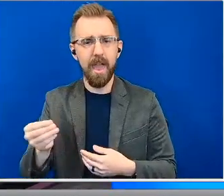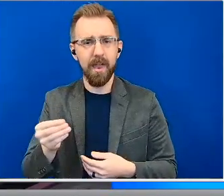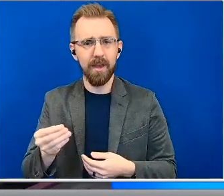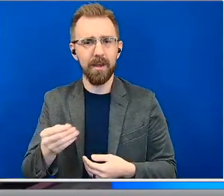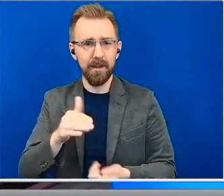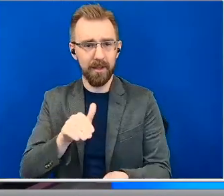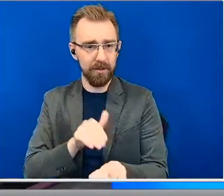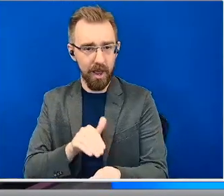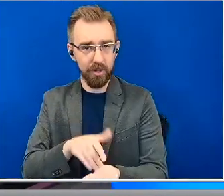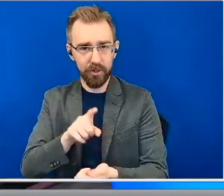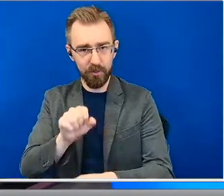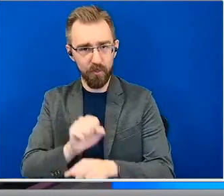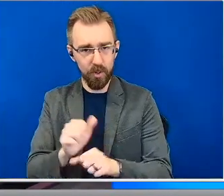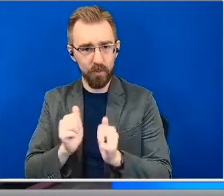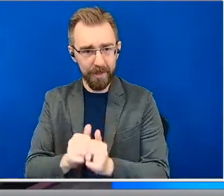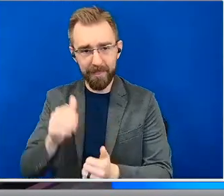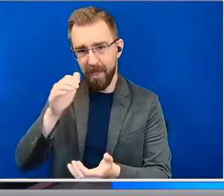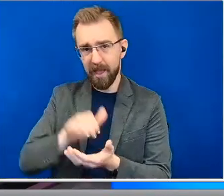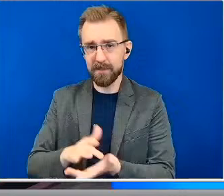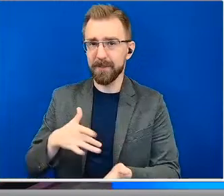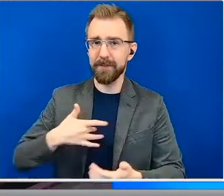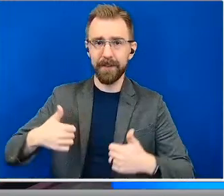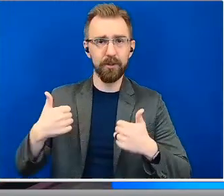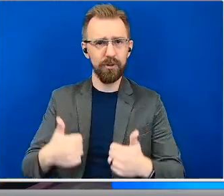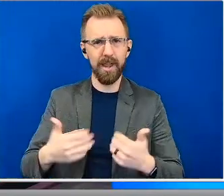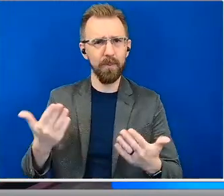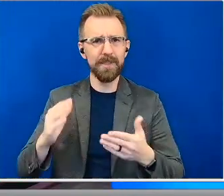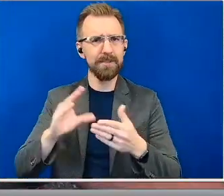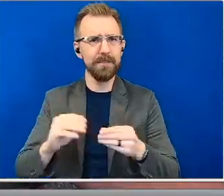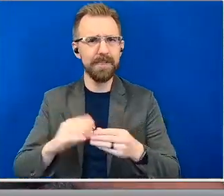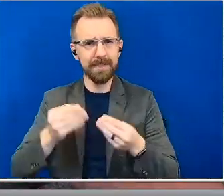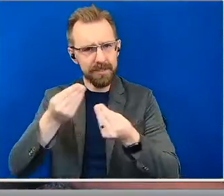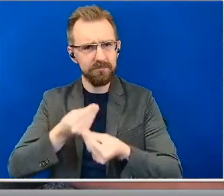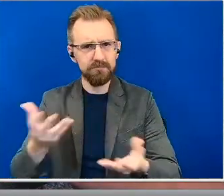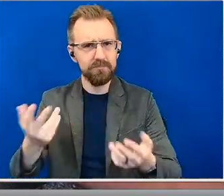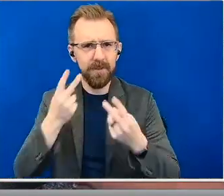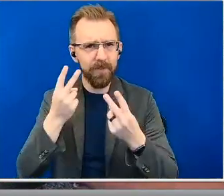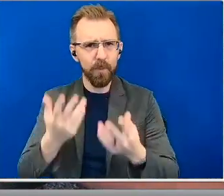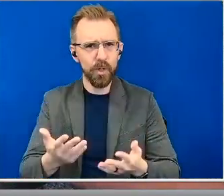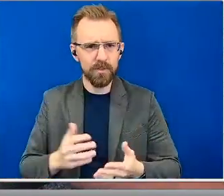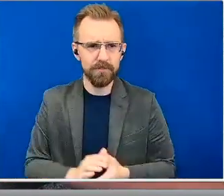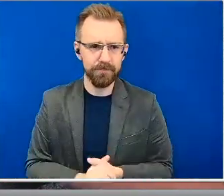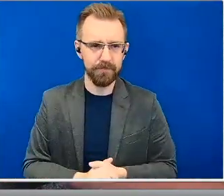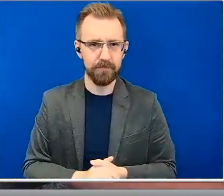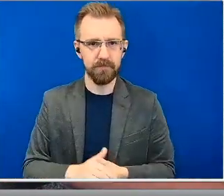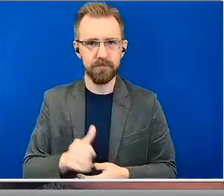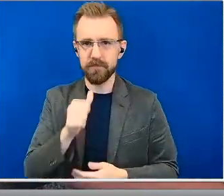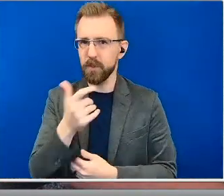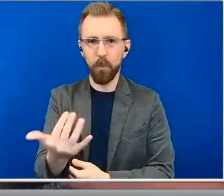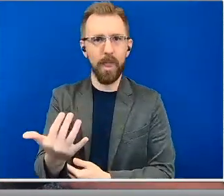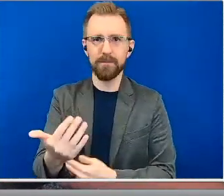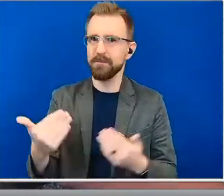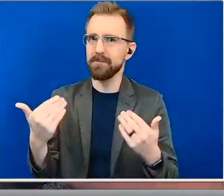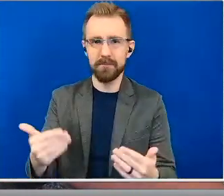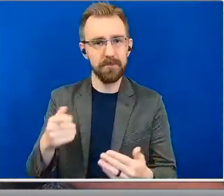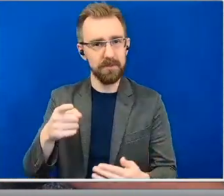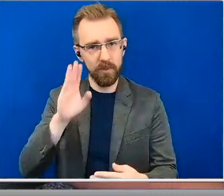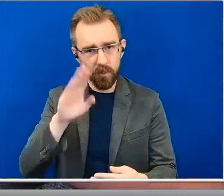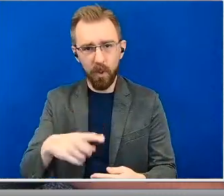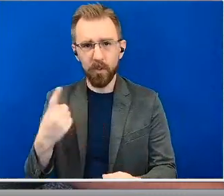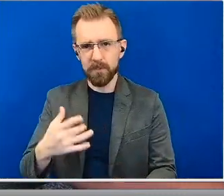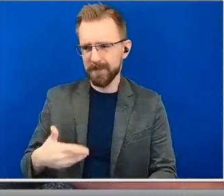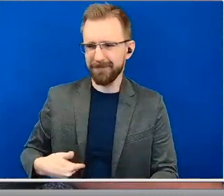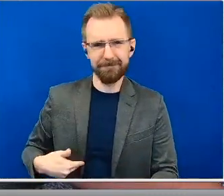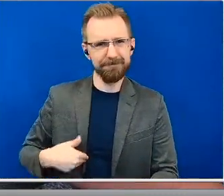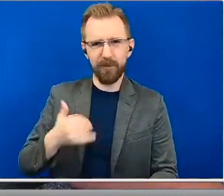and your husband's feeling great? What's the message to our viewers? Don't wait. If you know something's wrong, get in and get it checked